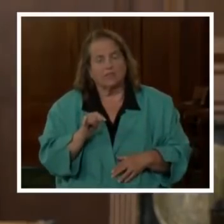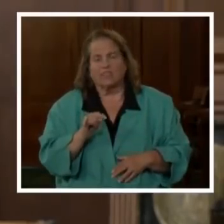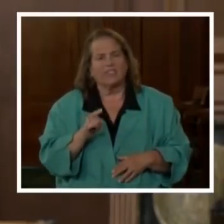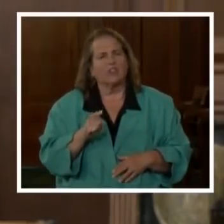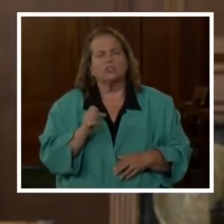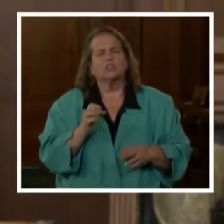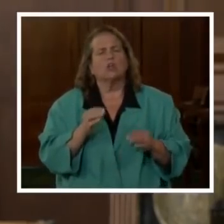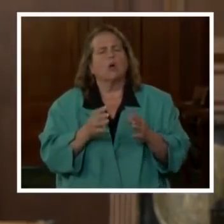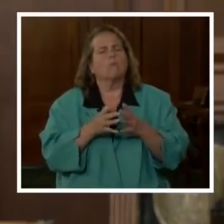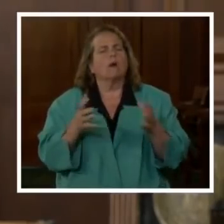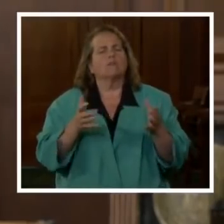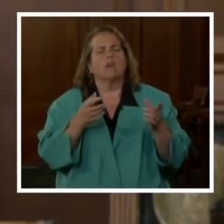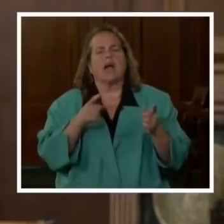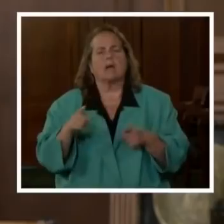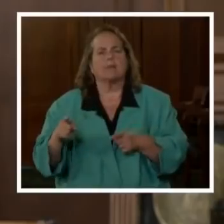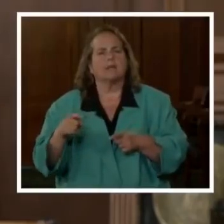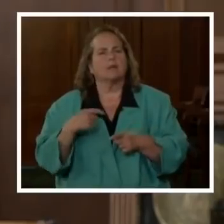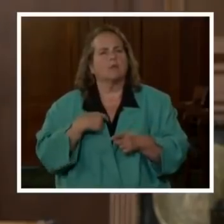there's so much happening,